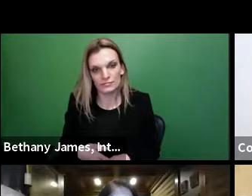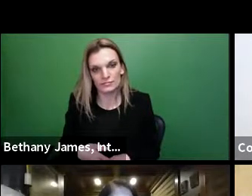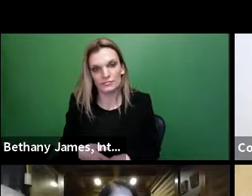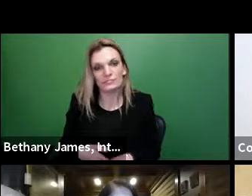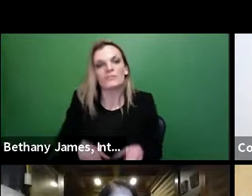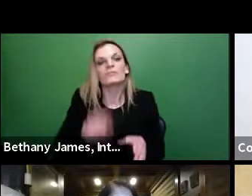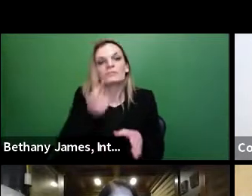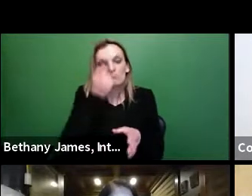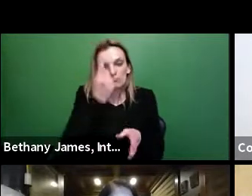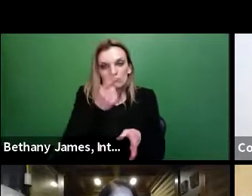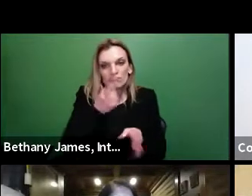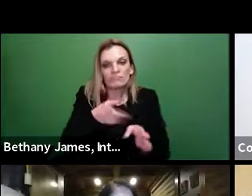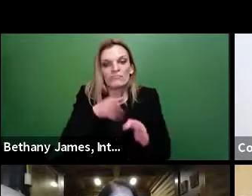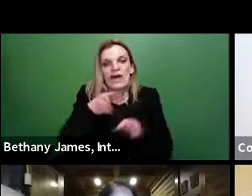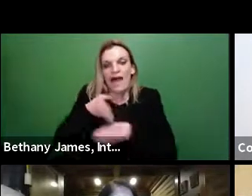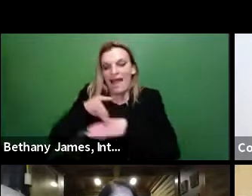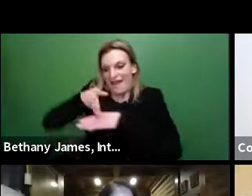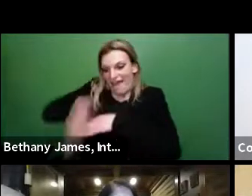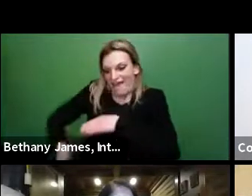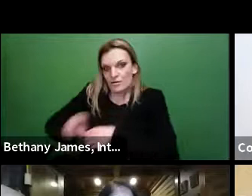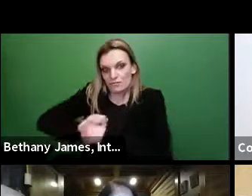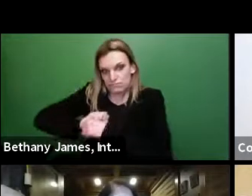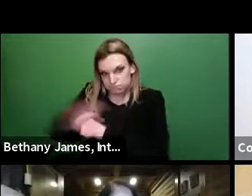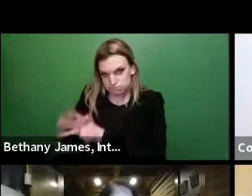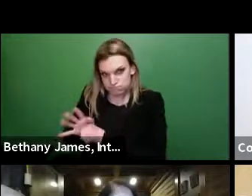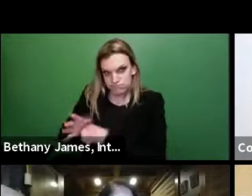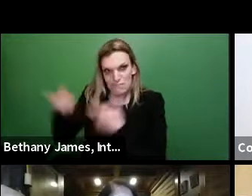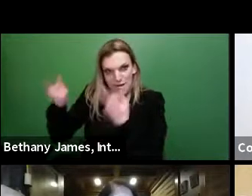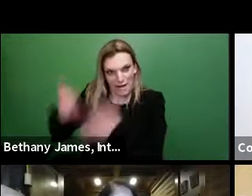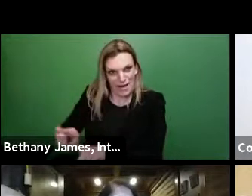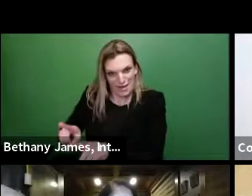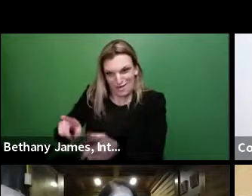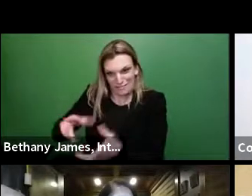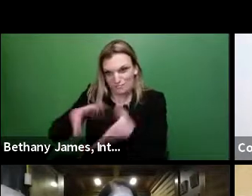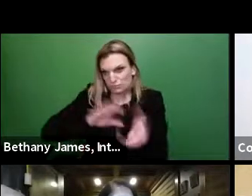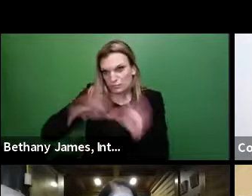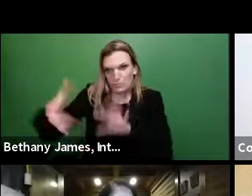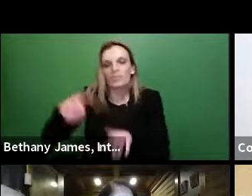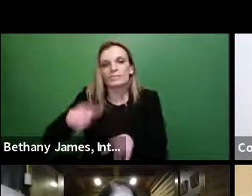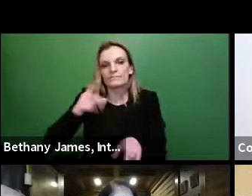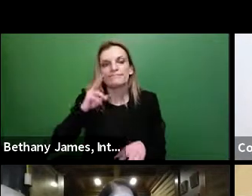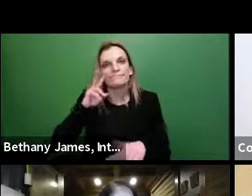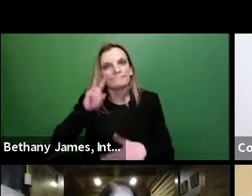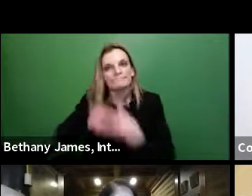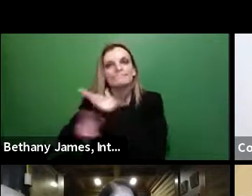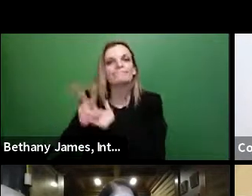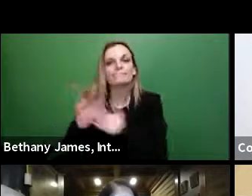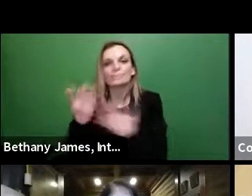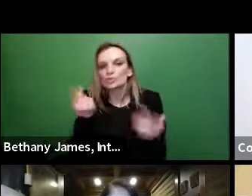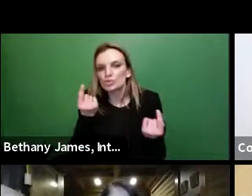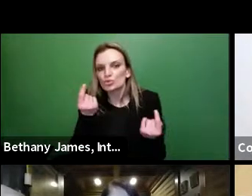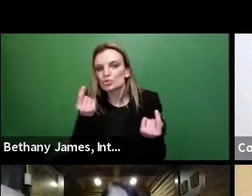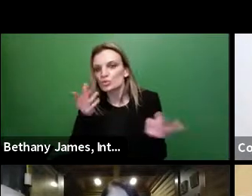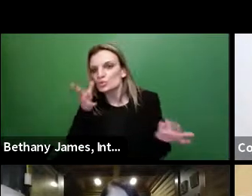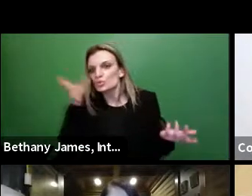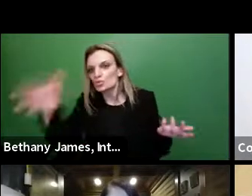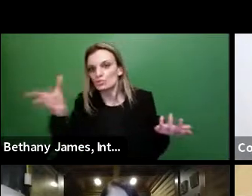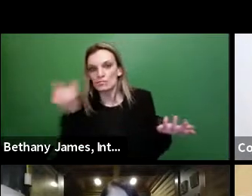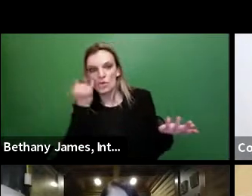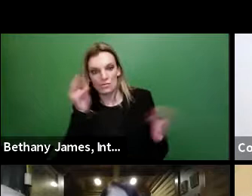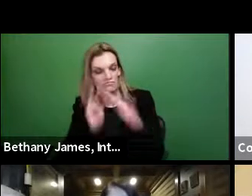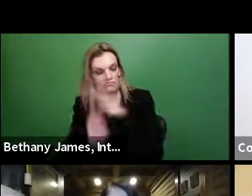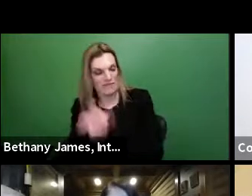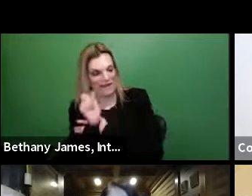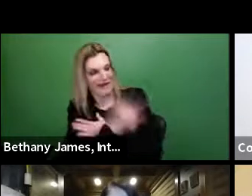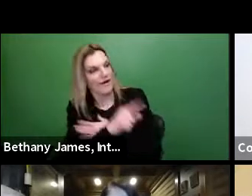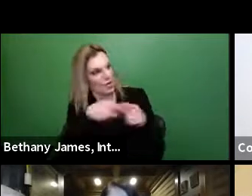would want, they almost entirely flip-flops with wanting to send them back out of the home into childcare centers